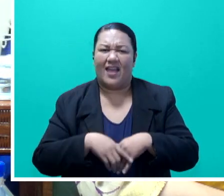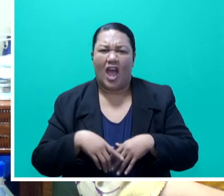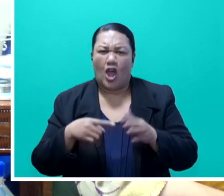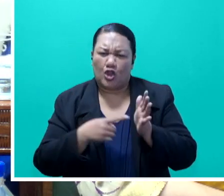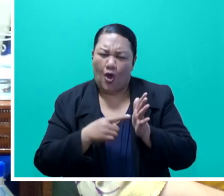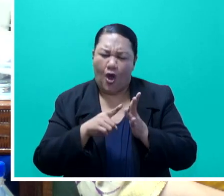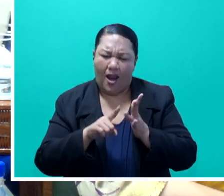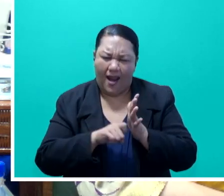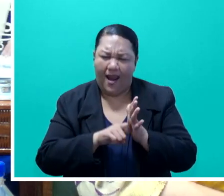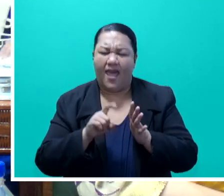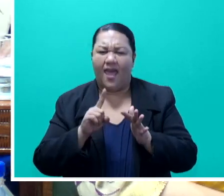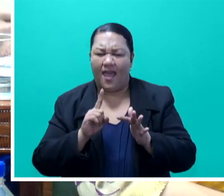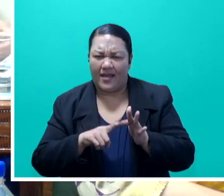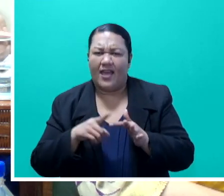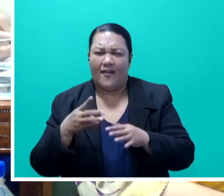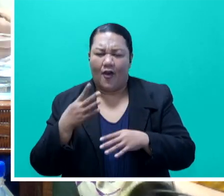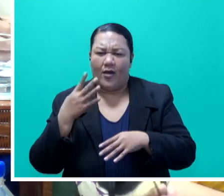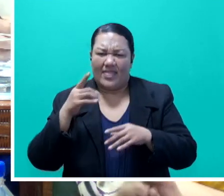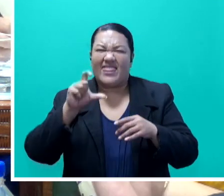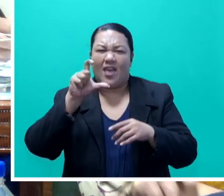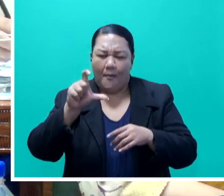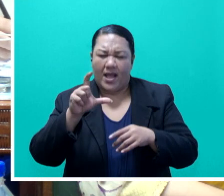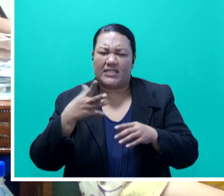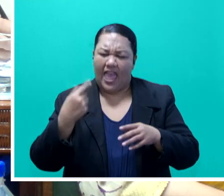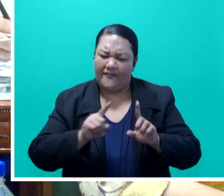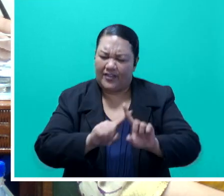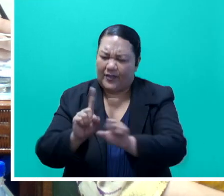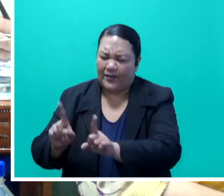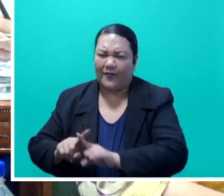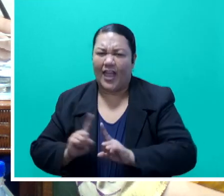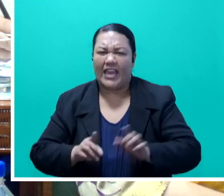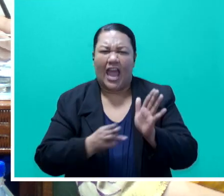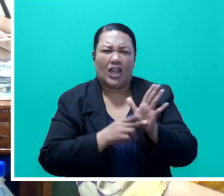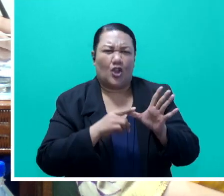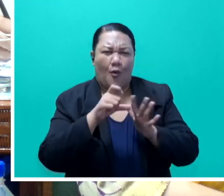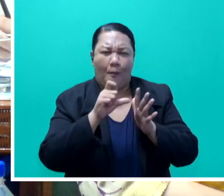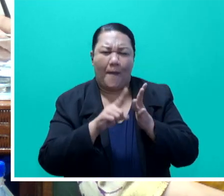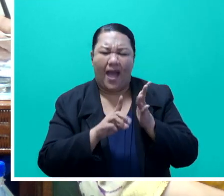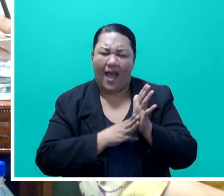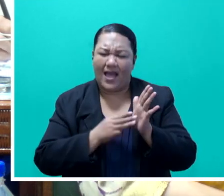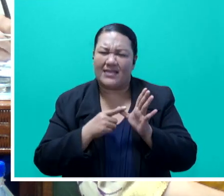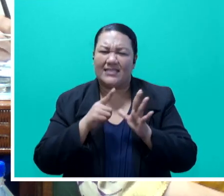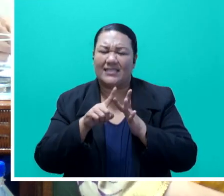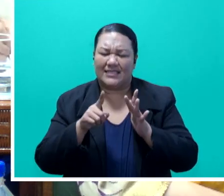4, Wakanisila, Dombati, Nandumai, Vunika, Lovu Seaside,